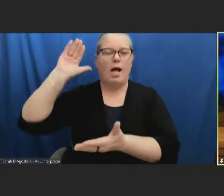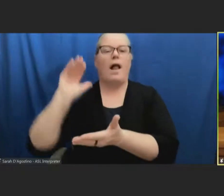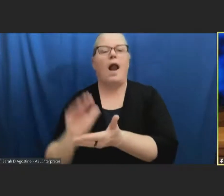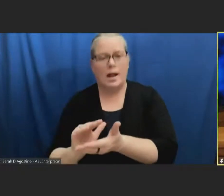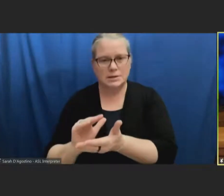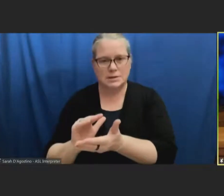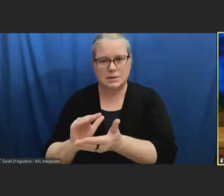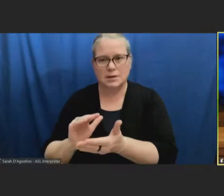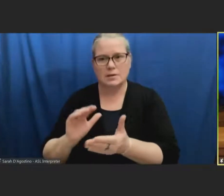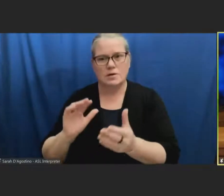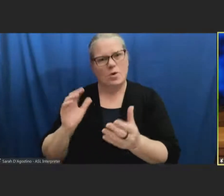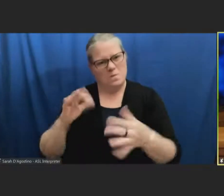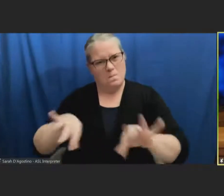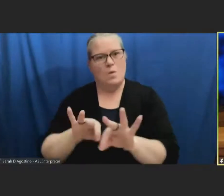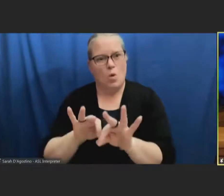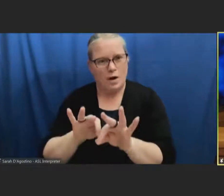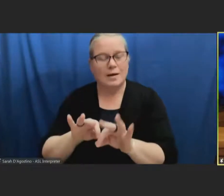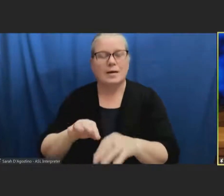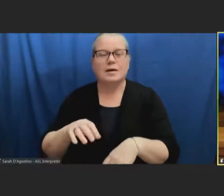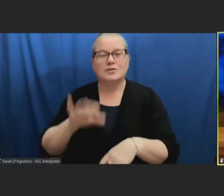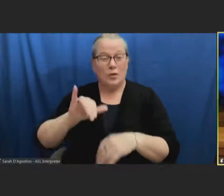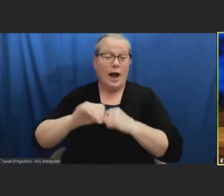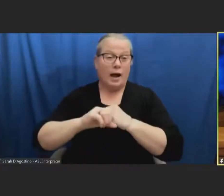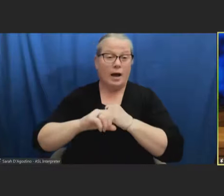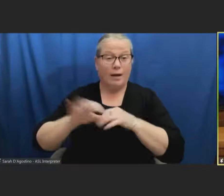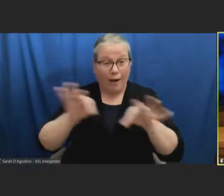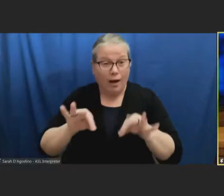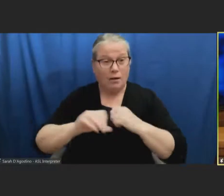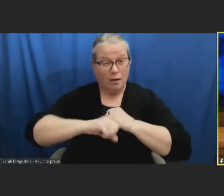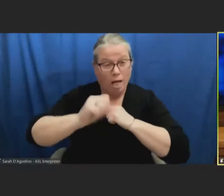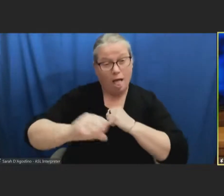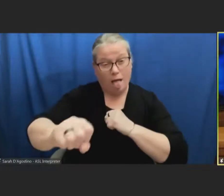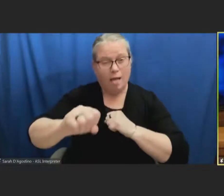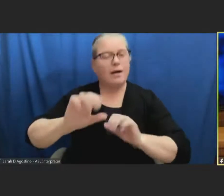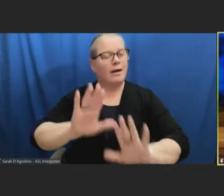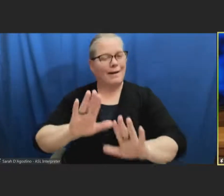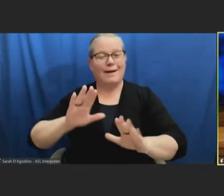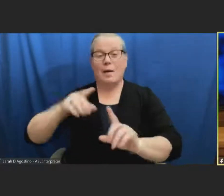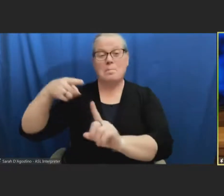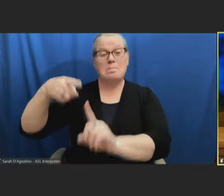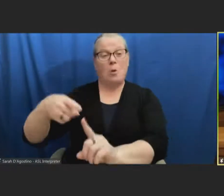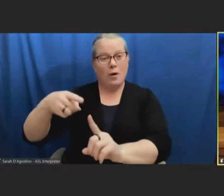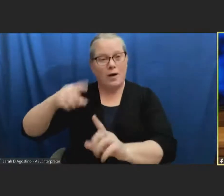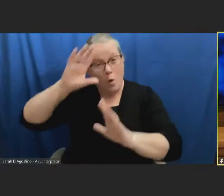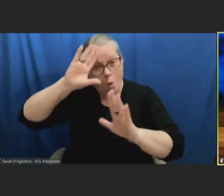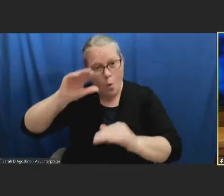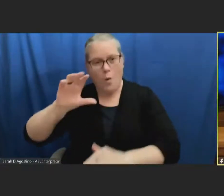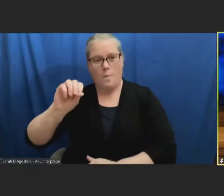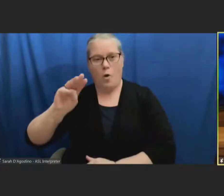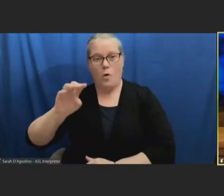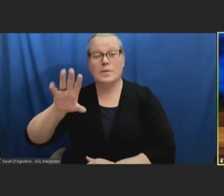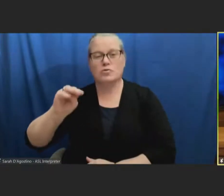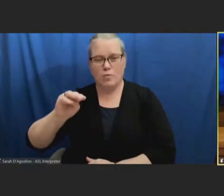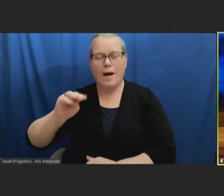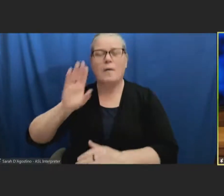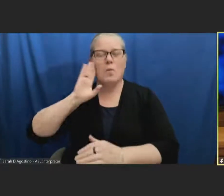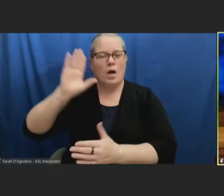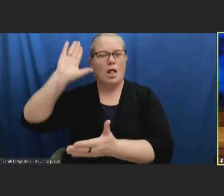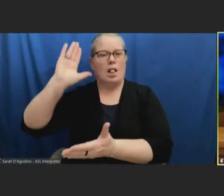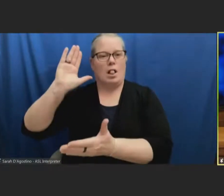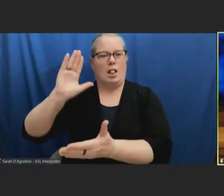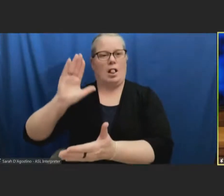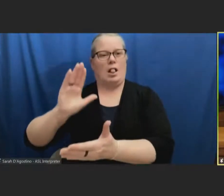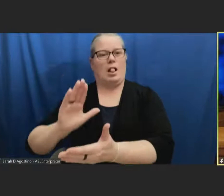So I think it's a long way of saying, as we get into this year, hopefully this Omicron variant will continue to subside, that we won't be